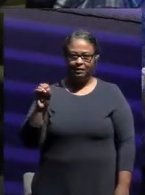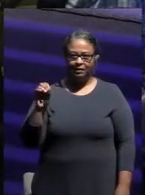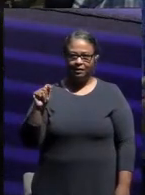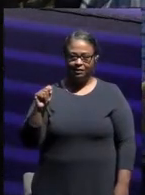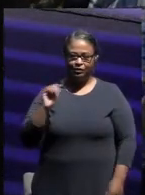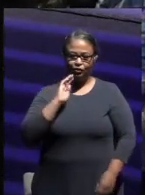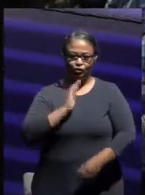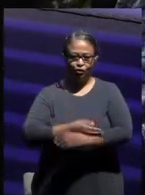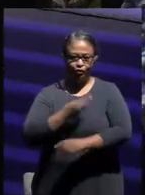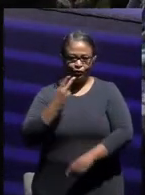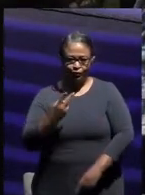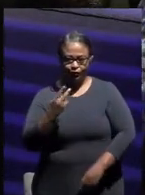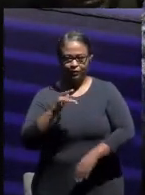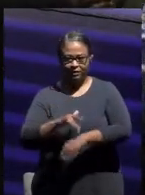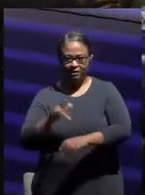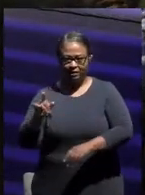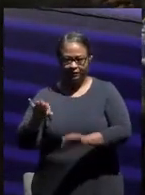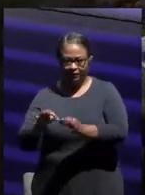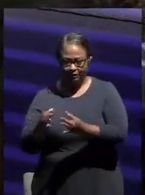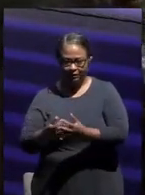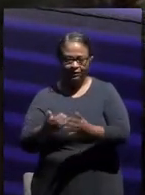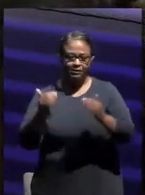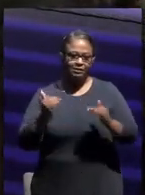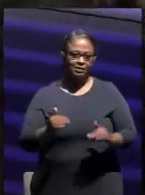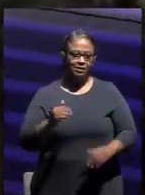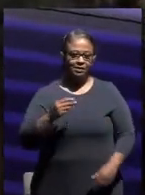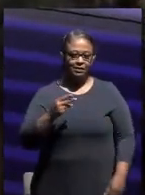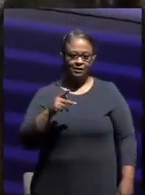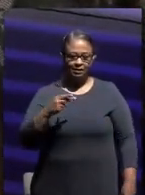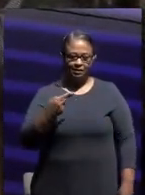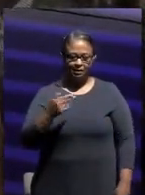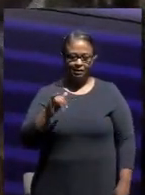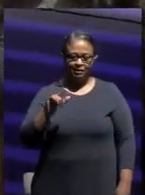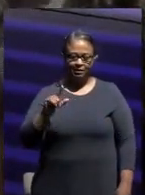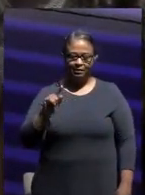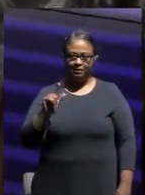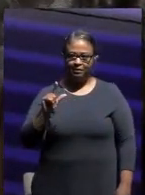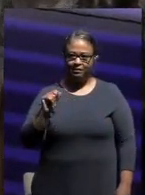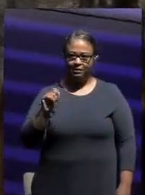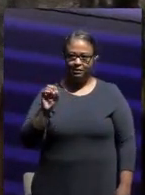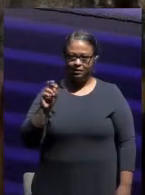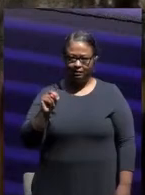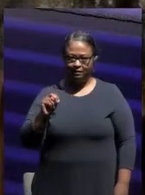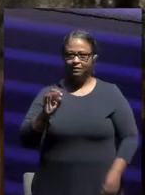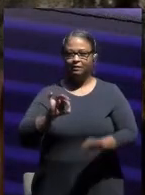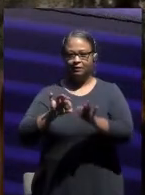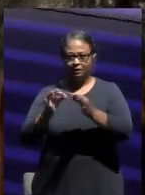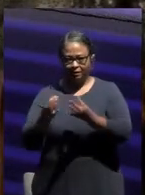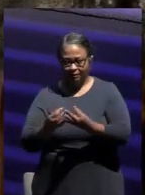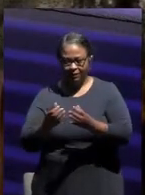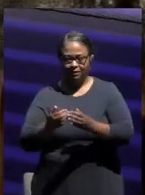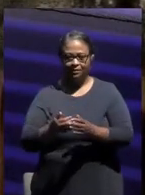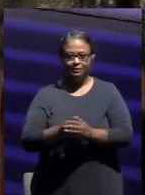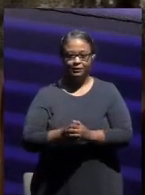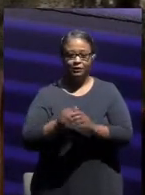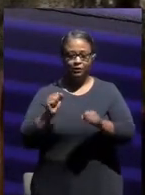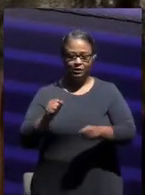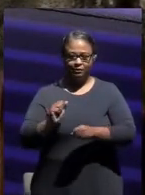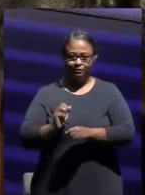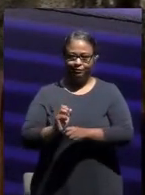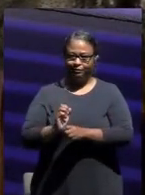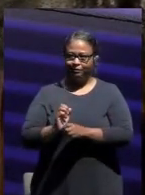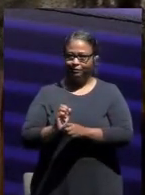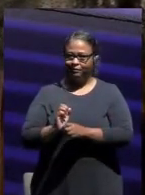family, Lord Jesus. The Hilton family, Lord God, that you would surround them. Ask that, God, that you would provide